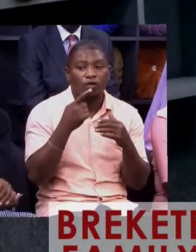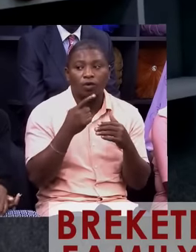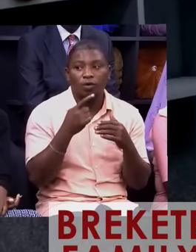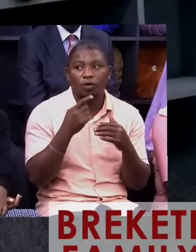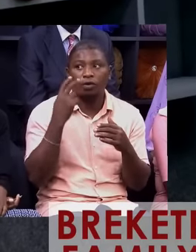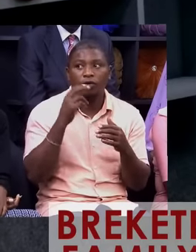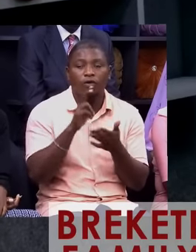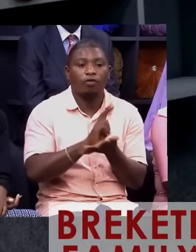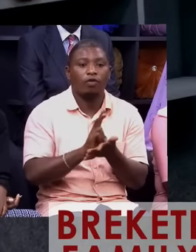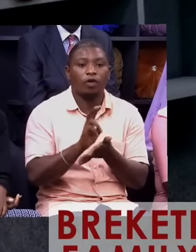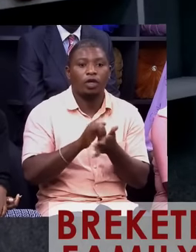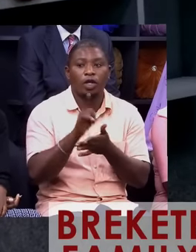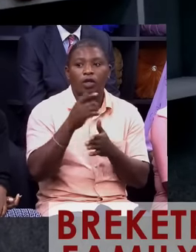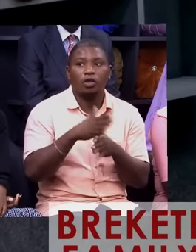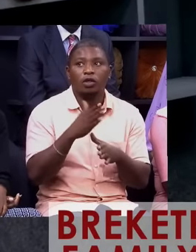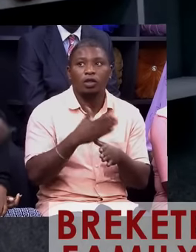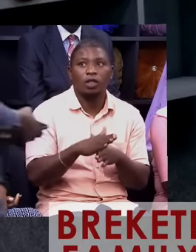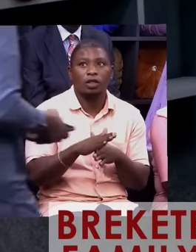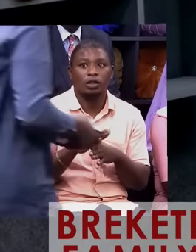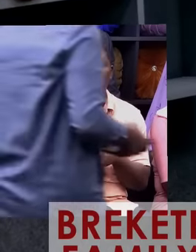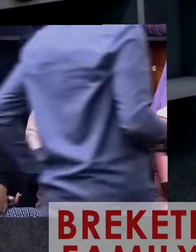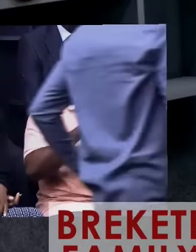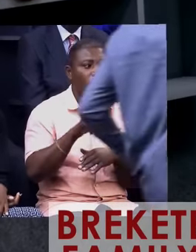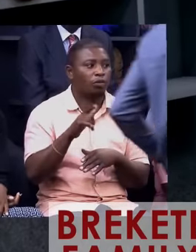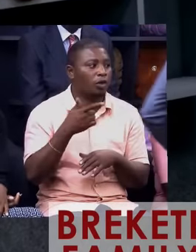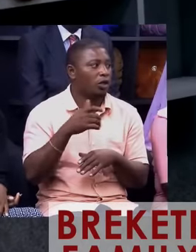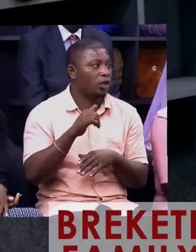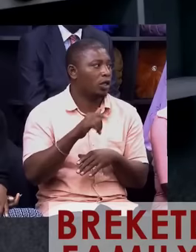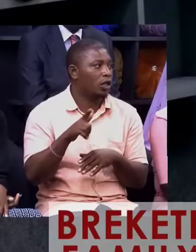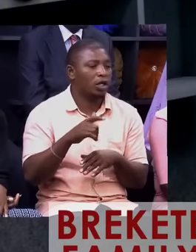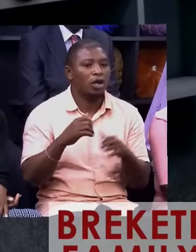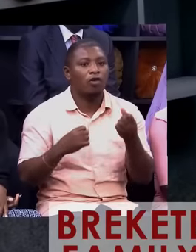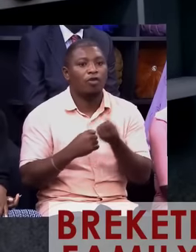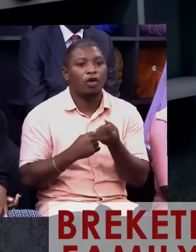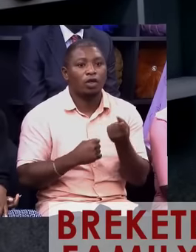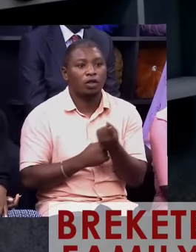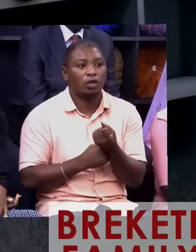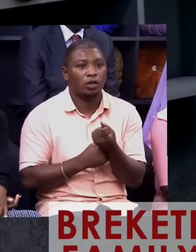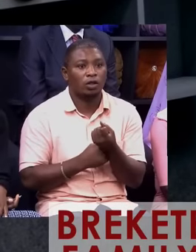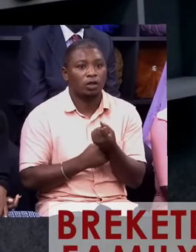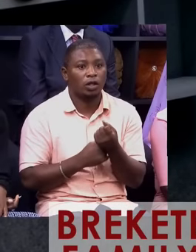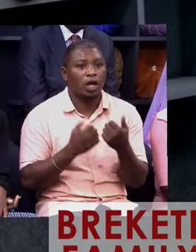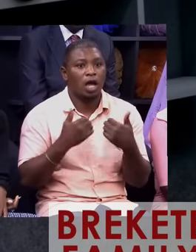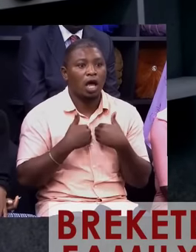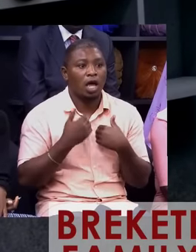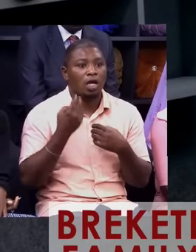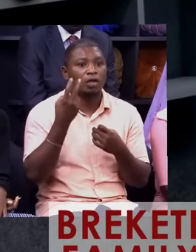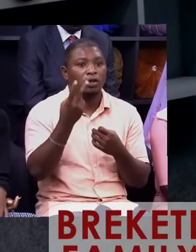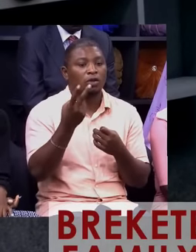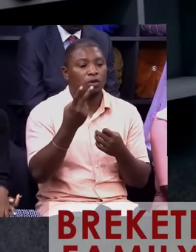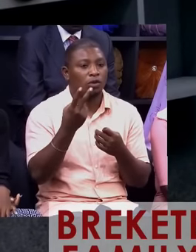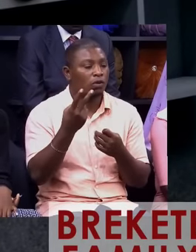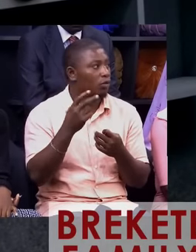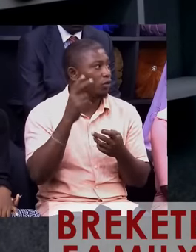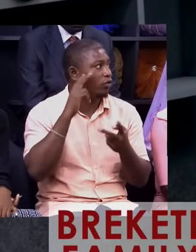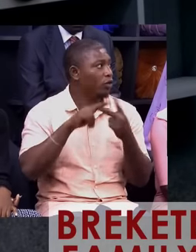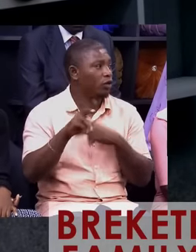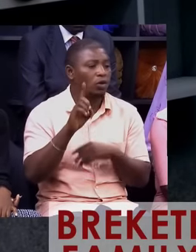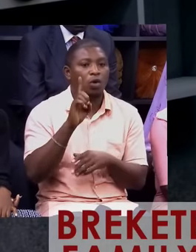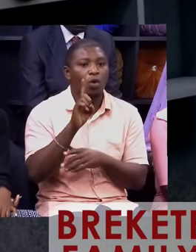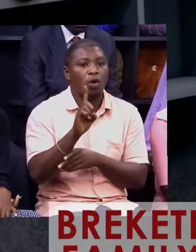you shared Bill Gates Foundation has two main Visions